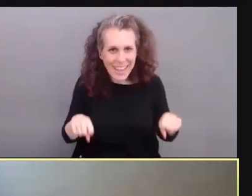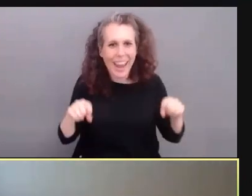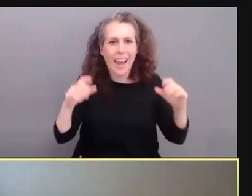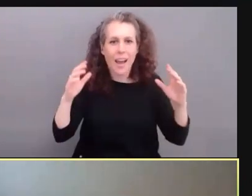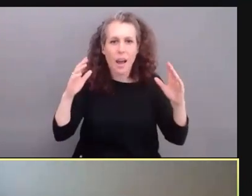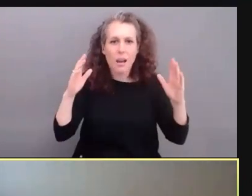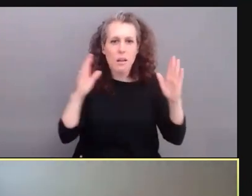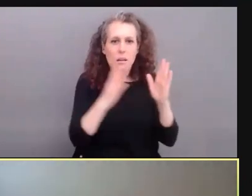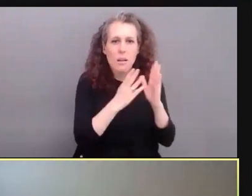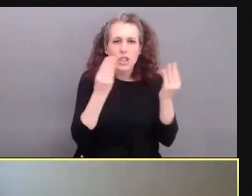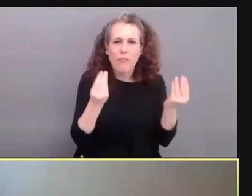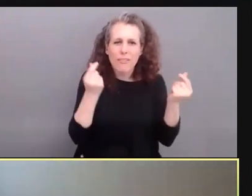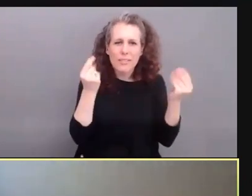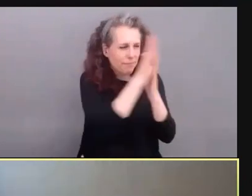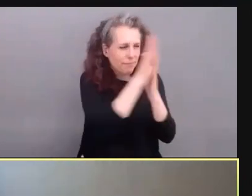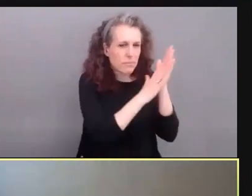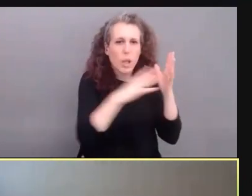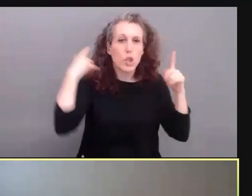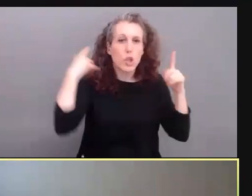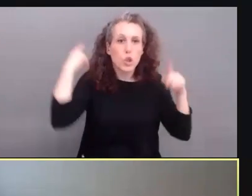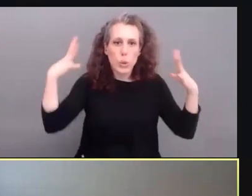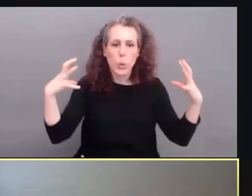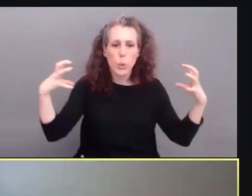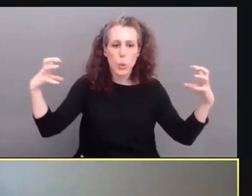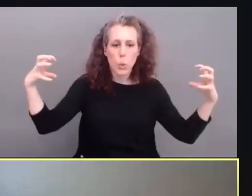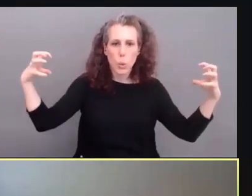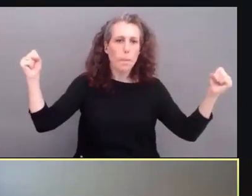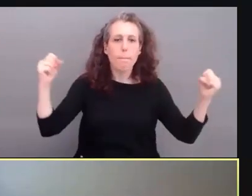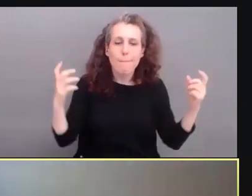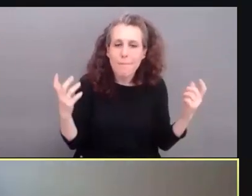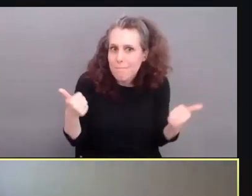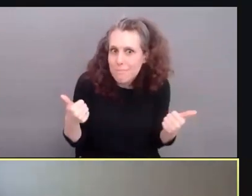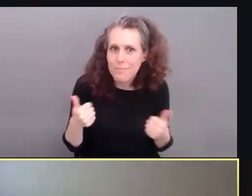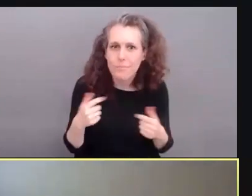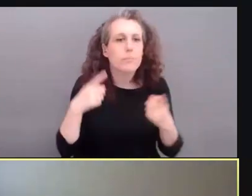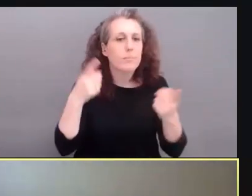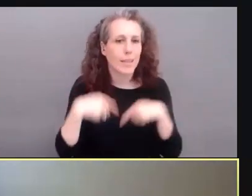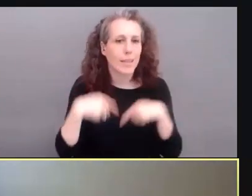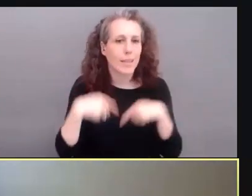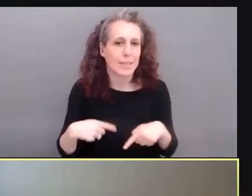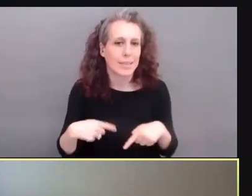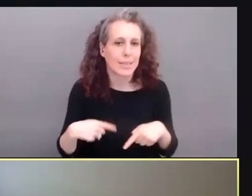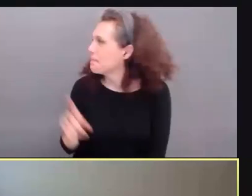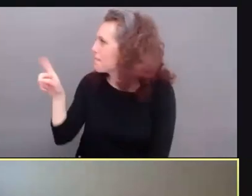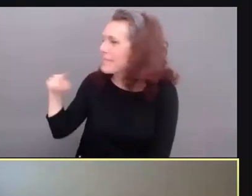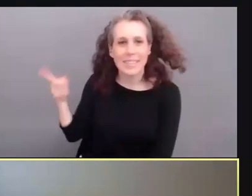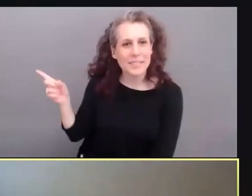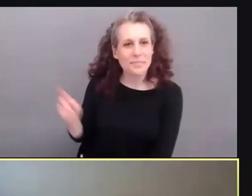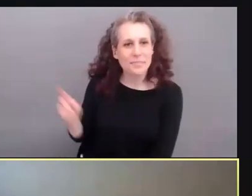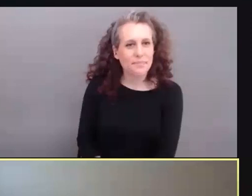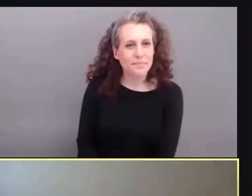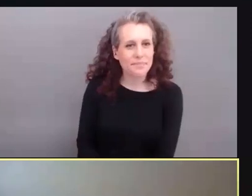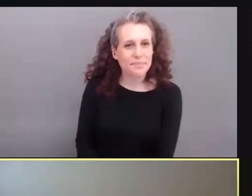excessive noise. So that's a third detail issue. Next, please. Next issue. Next slide, please.